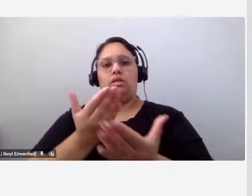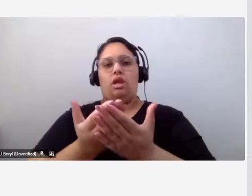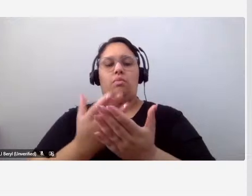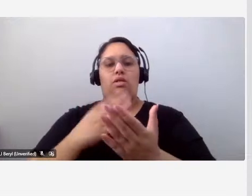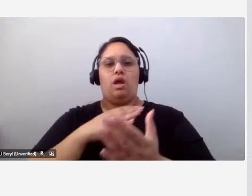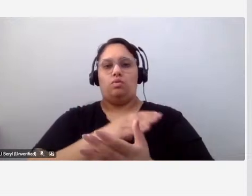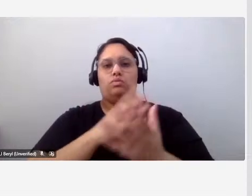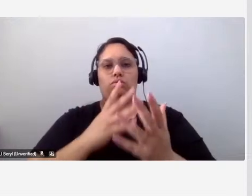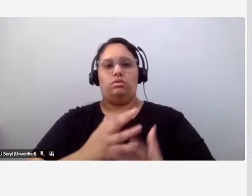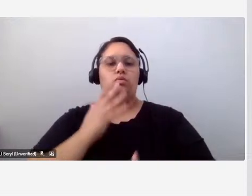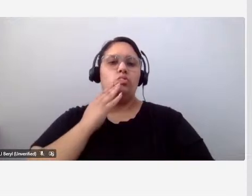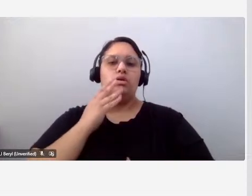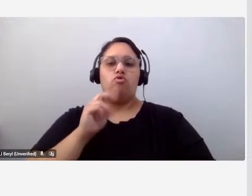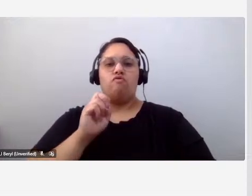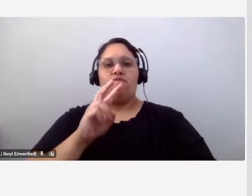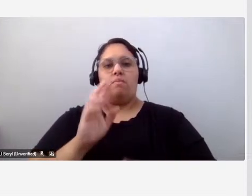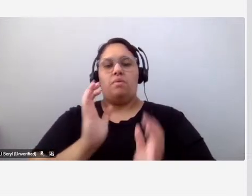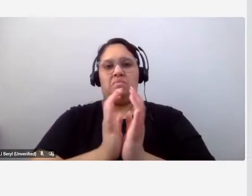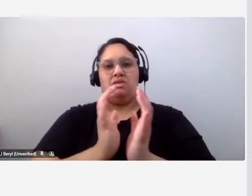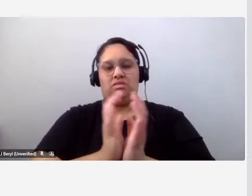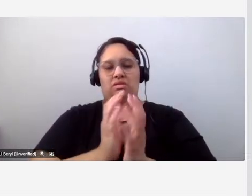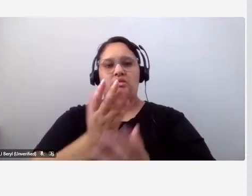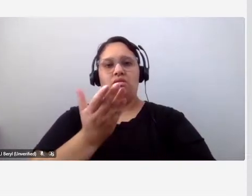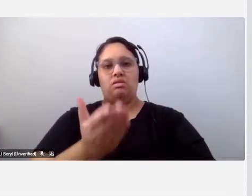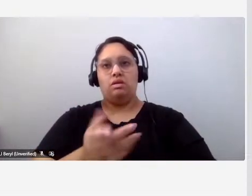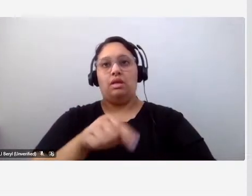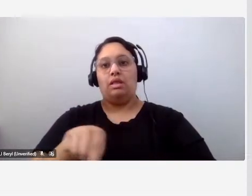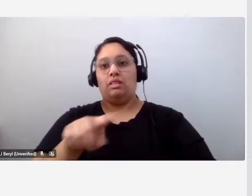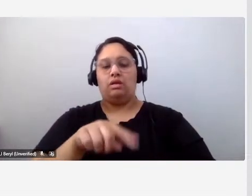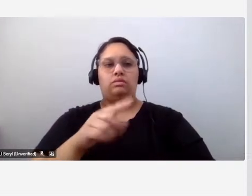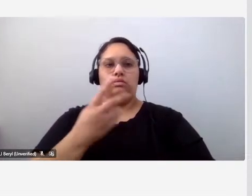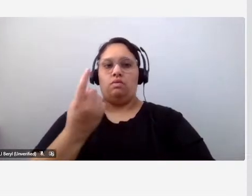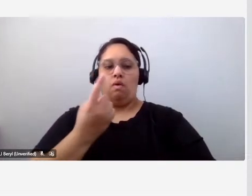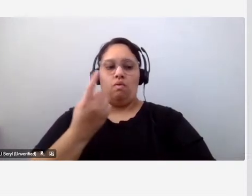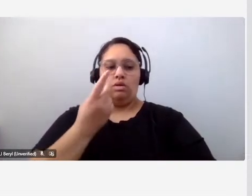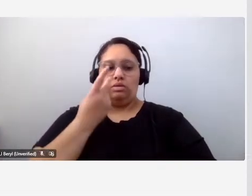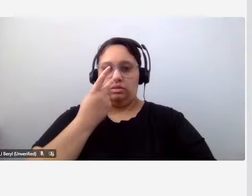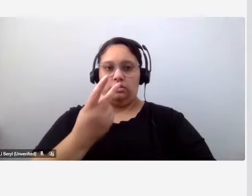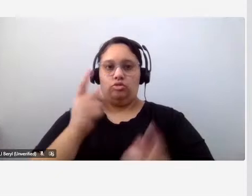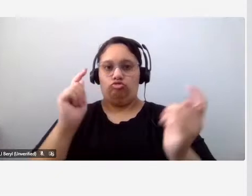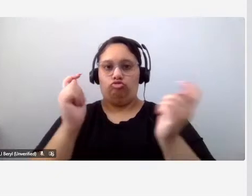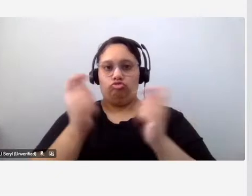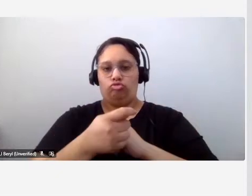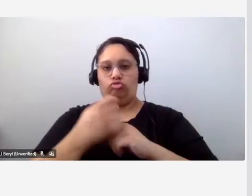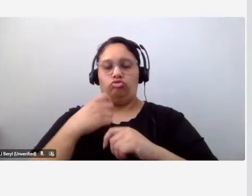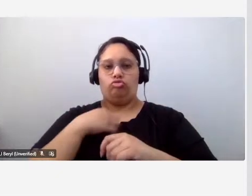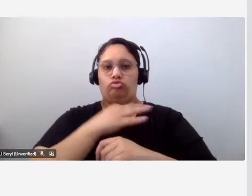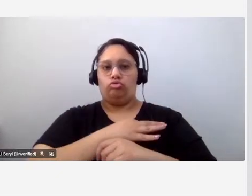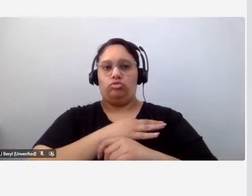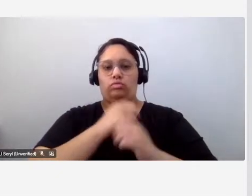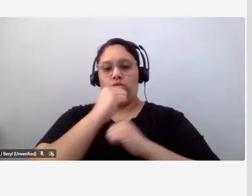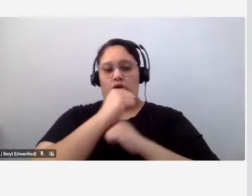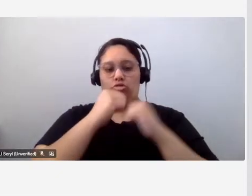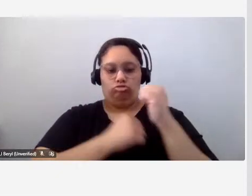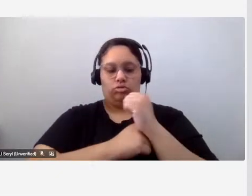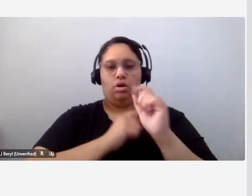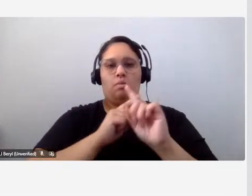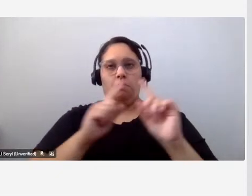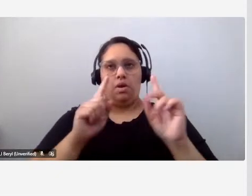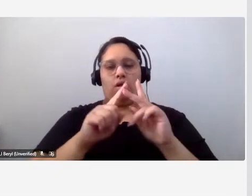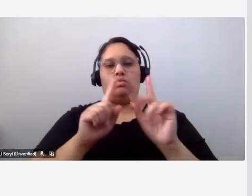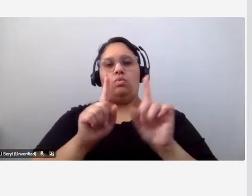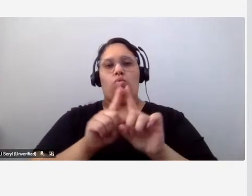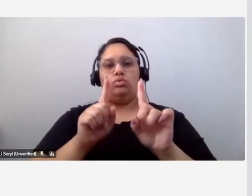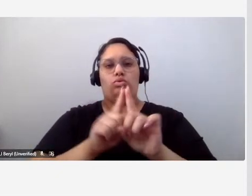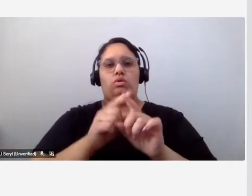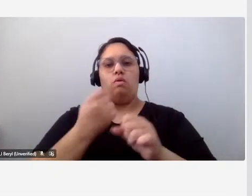Council in the November meeting. That doesn't just look at transformation of the staff structure, it also looks at transformation